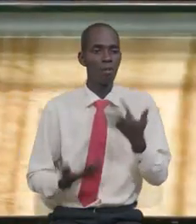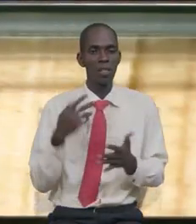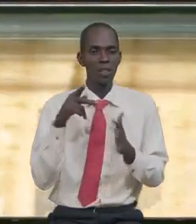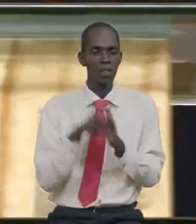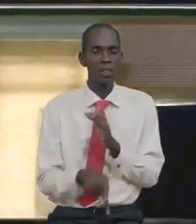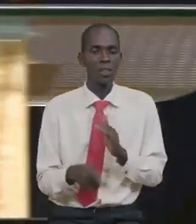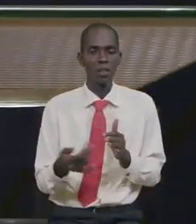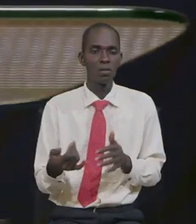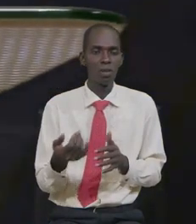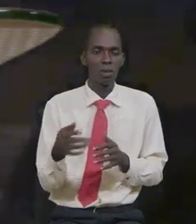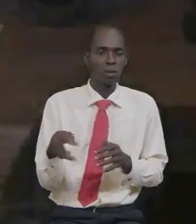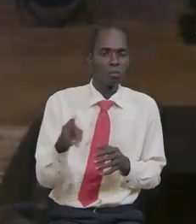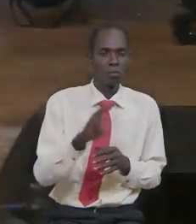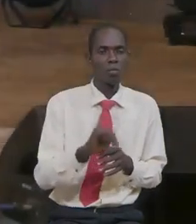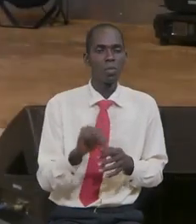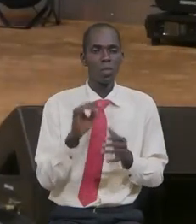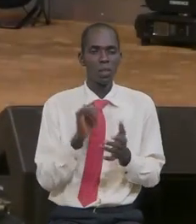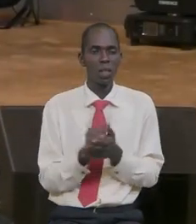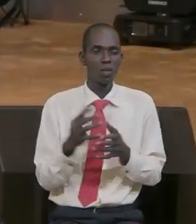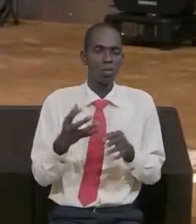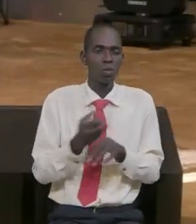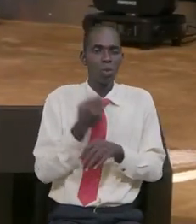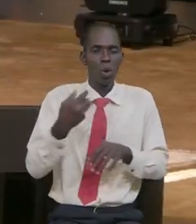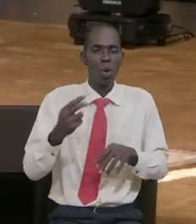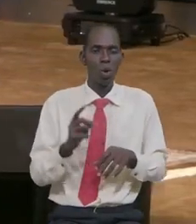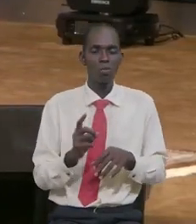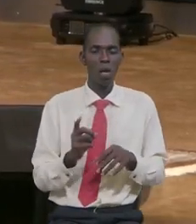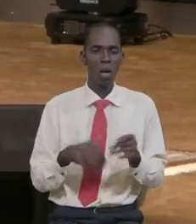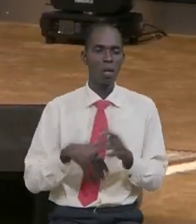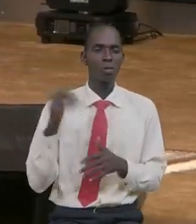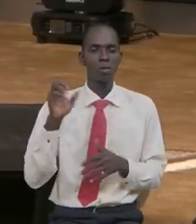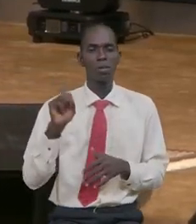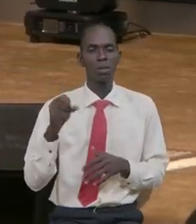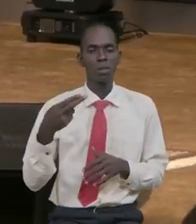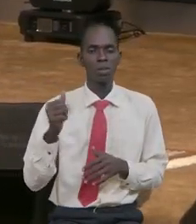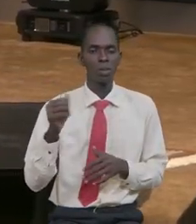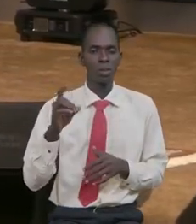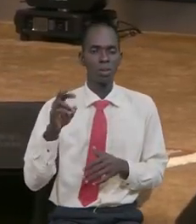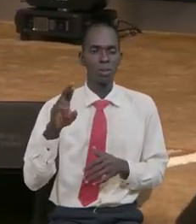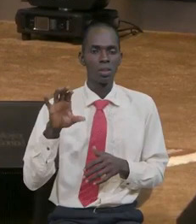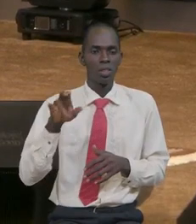fire that came out of the, you know, of the furnace through the opening through which